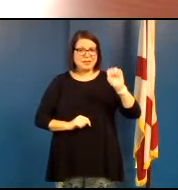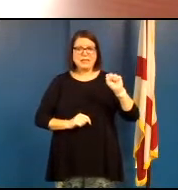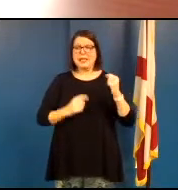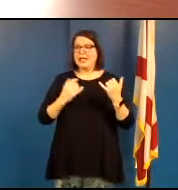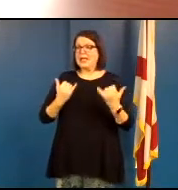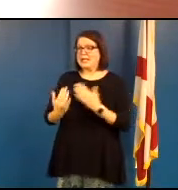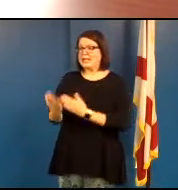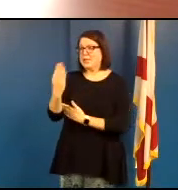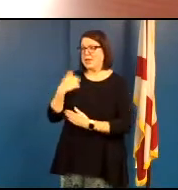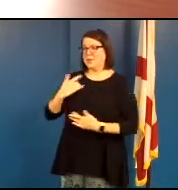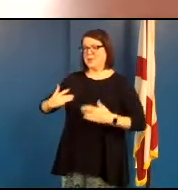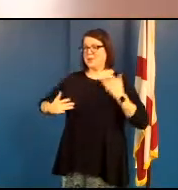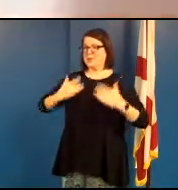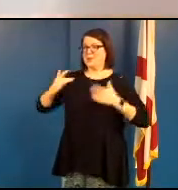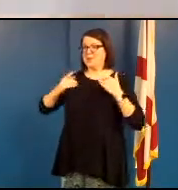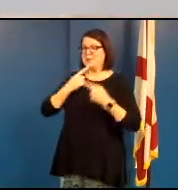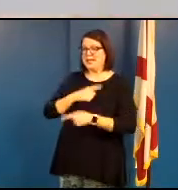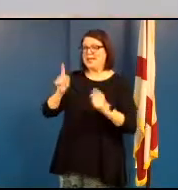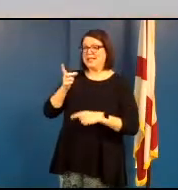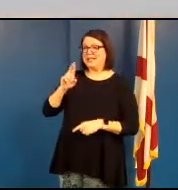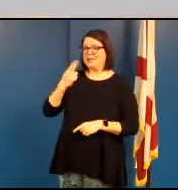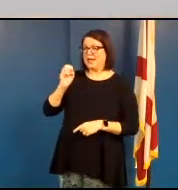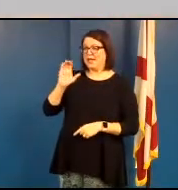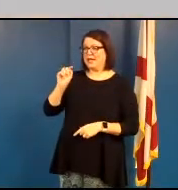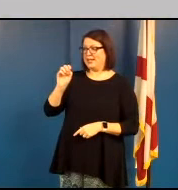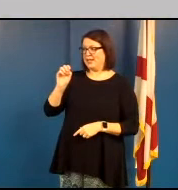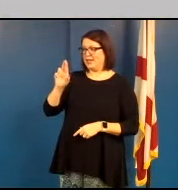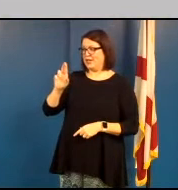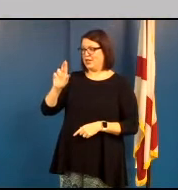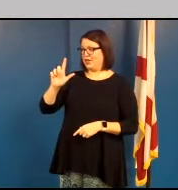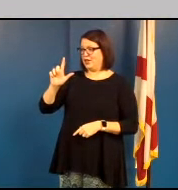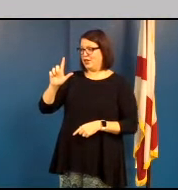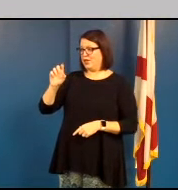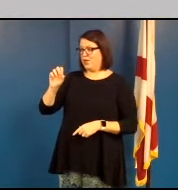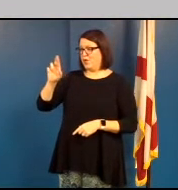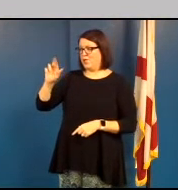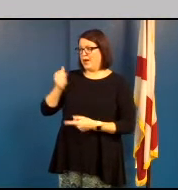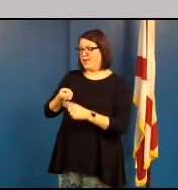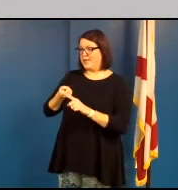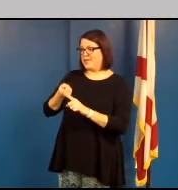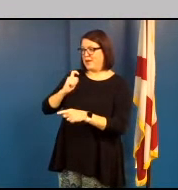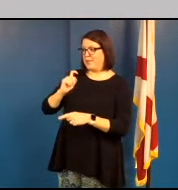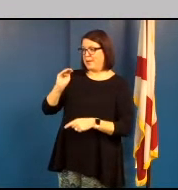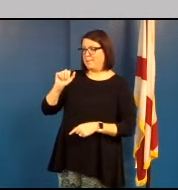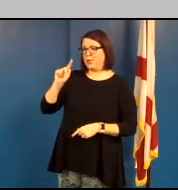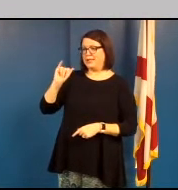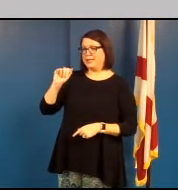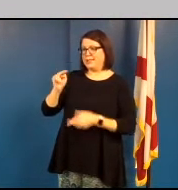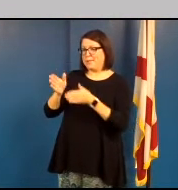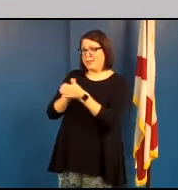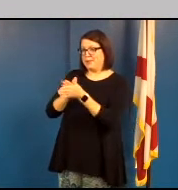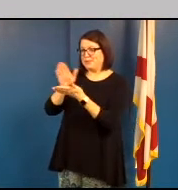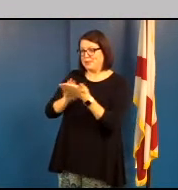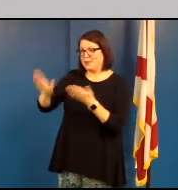Dr. Hector Laura. He is coming to us from Martin Methodist College in Tennessee. He served as